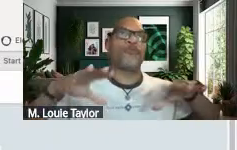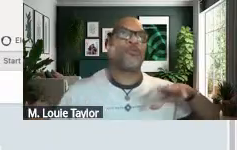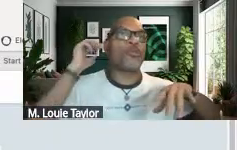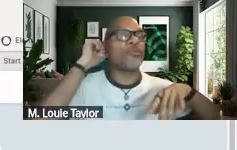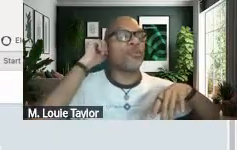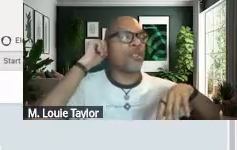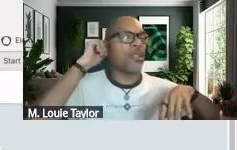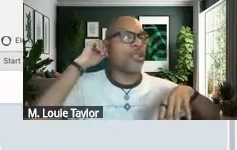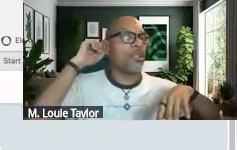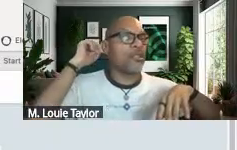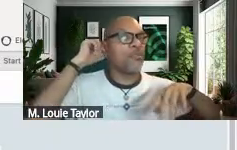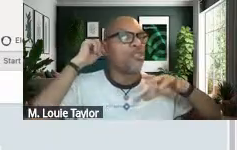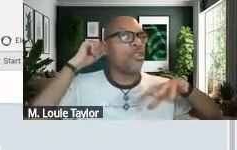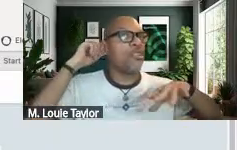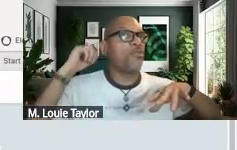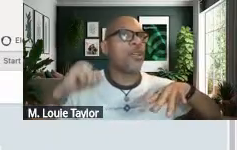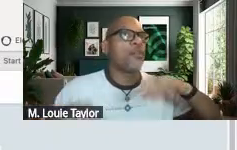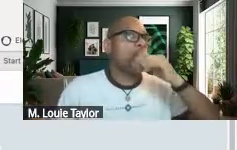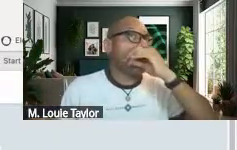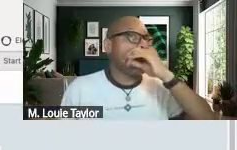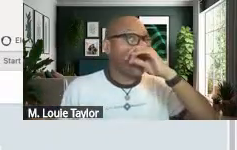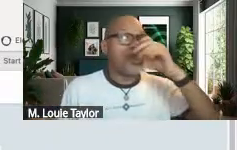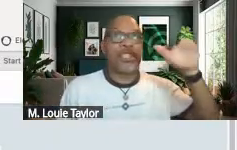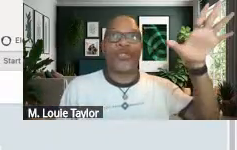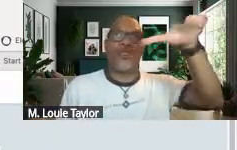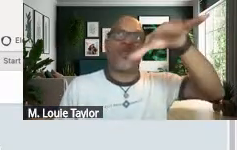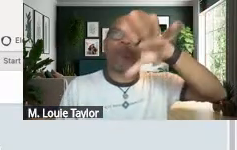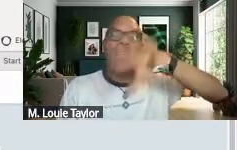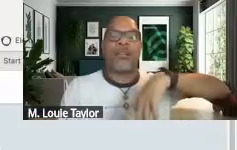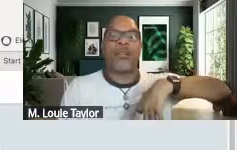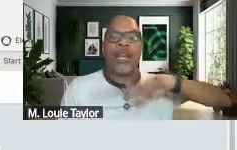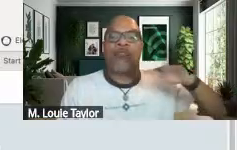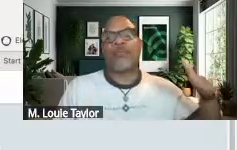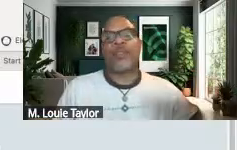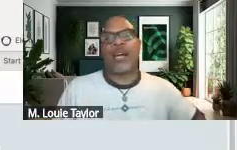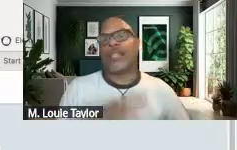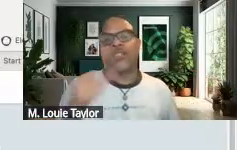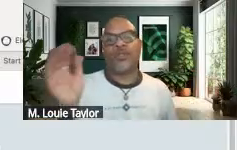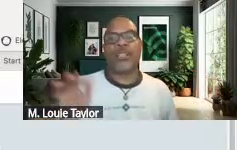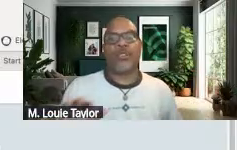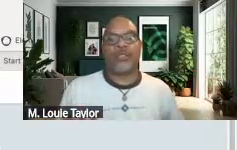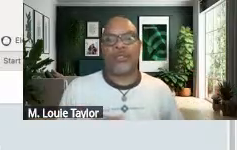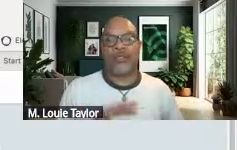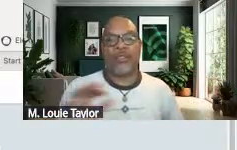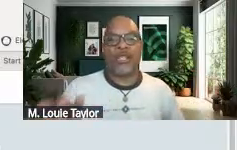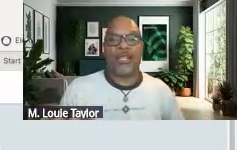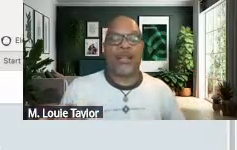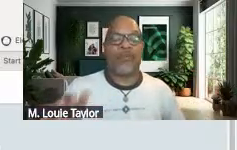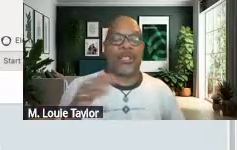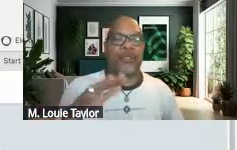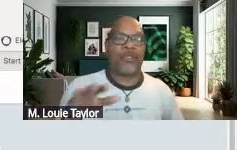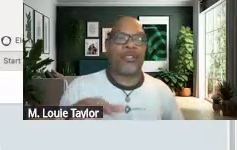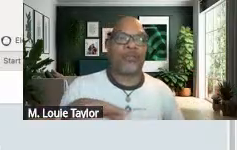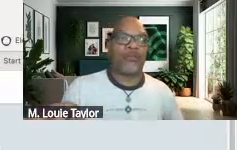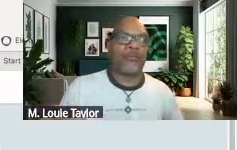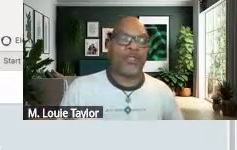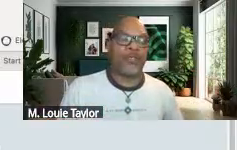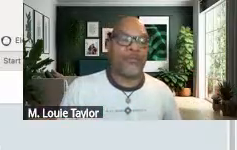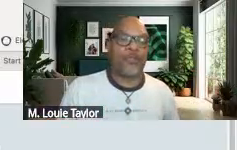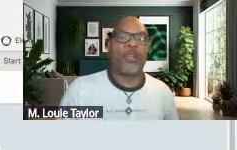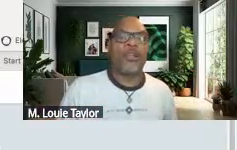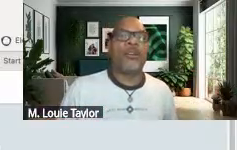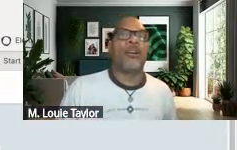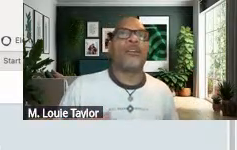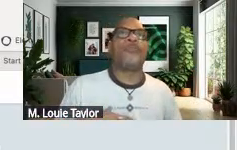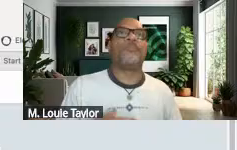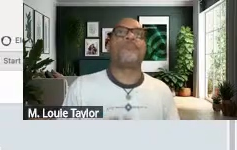portal for the machine 2.0, this is where you come in. And I recommend highly doing this on a desktop instead of a